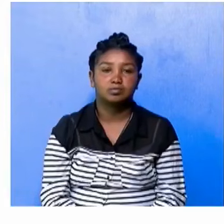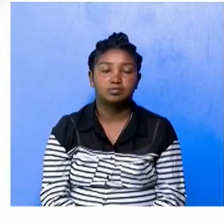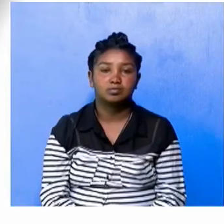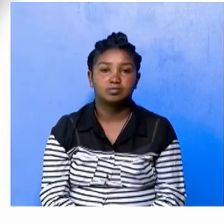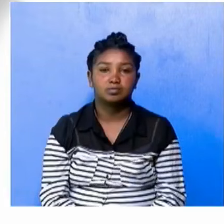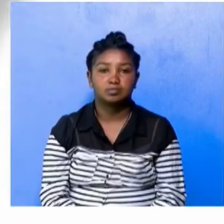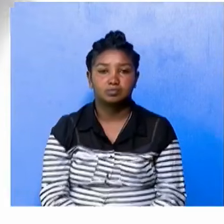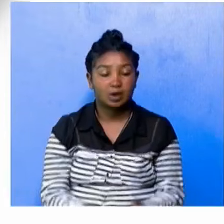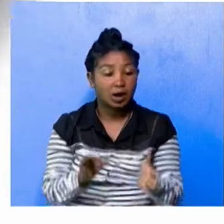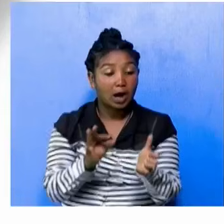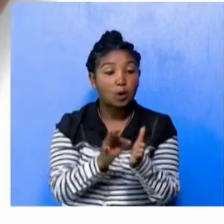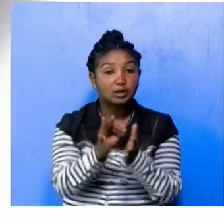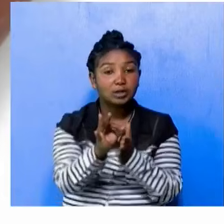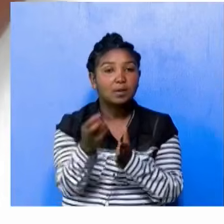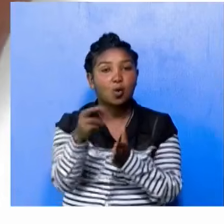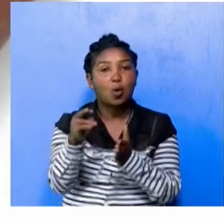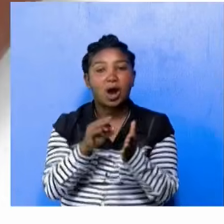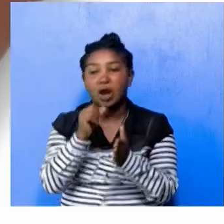uncountable noun.